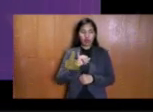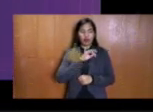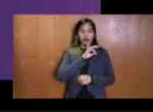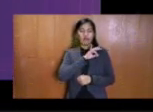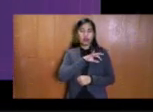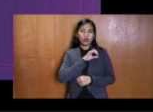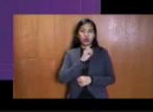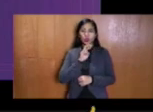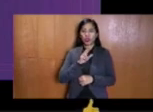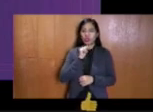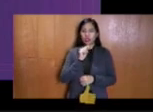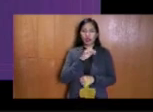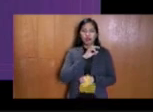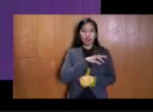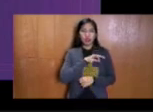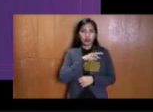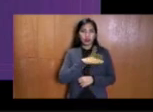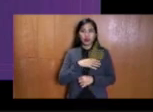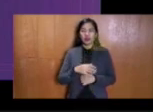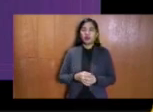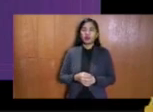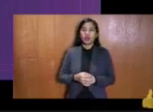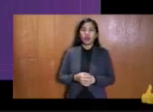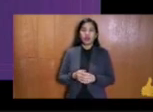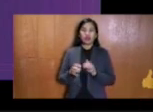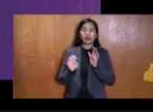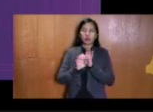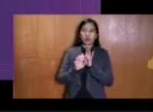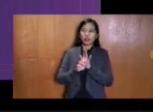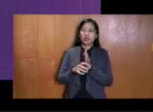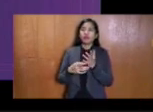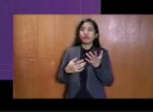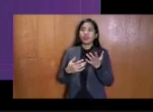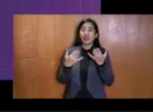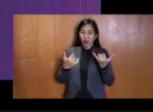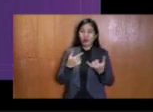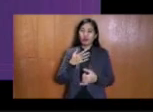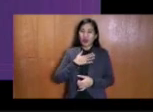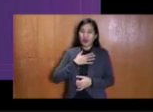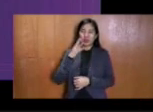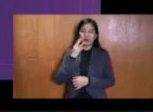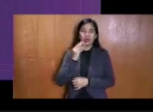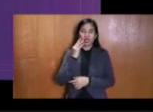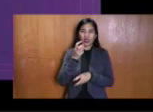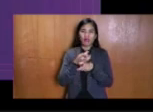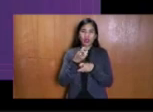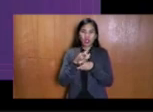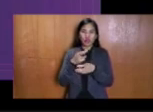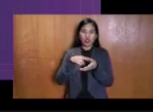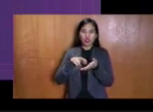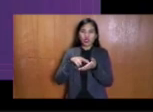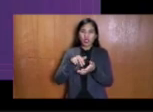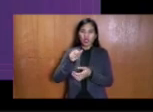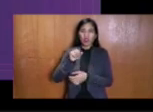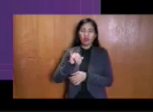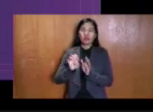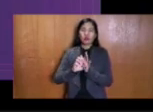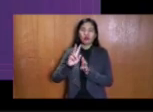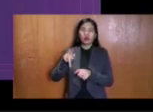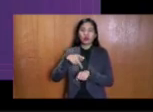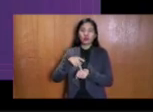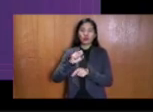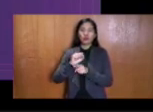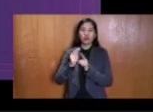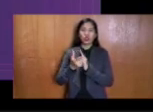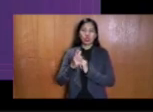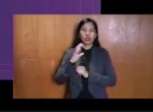I'm probably getting there myself. Hard to do research these days without AI. There are many platforms. The Philippine Social Science Council, which